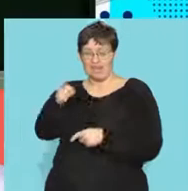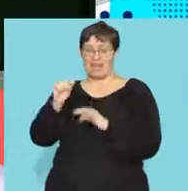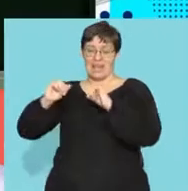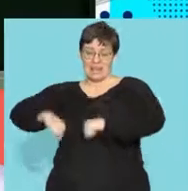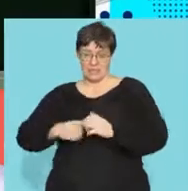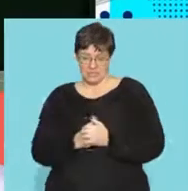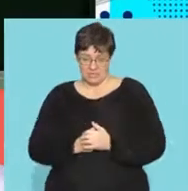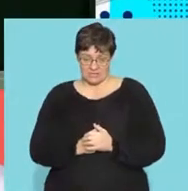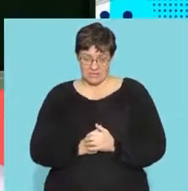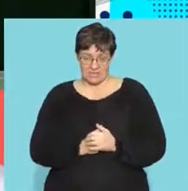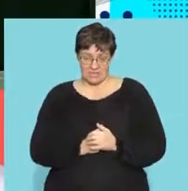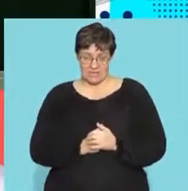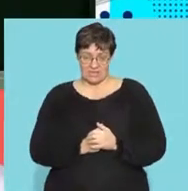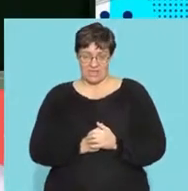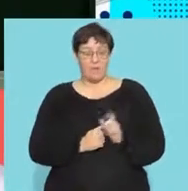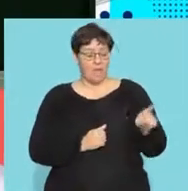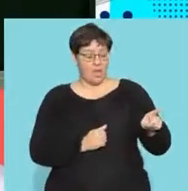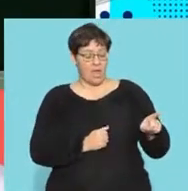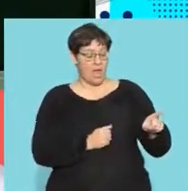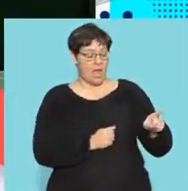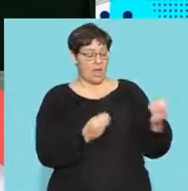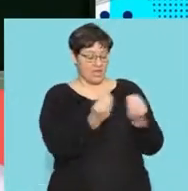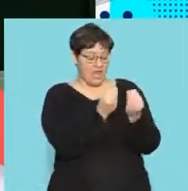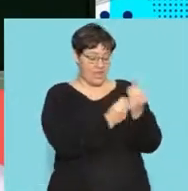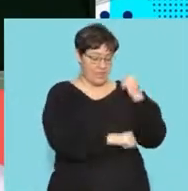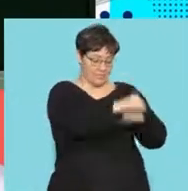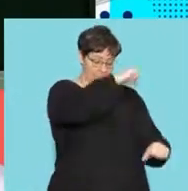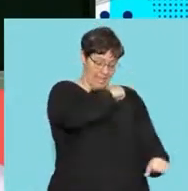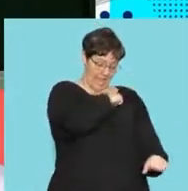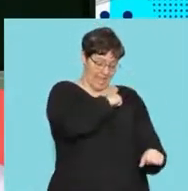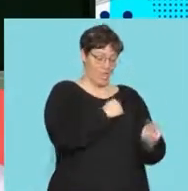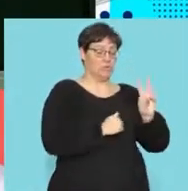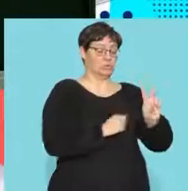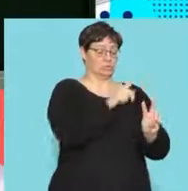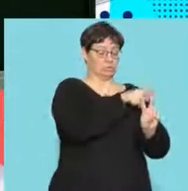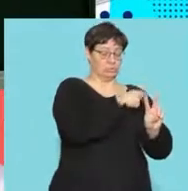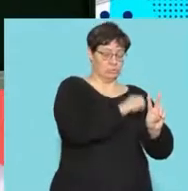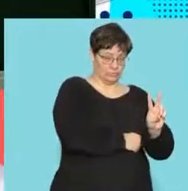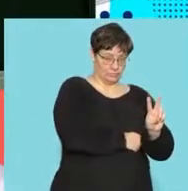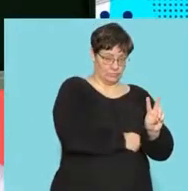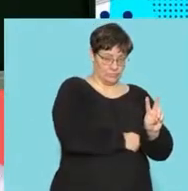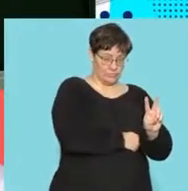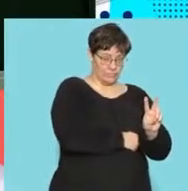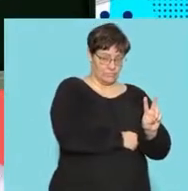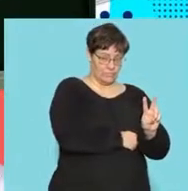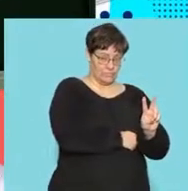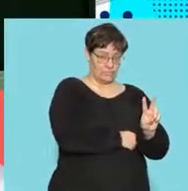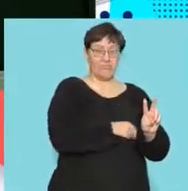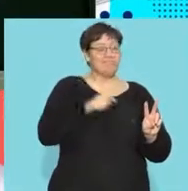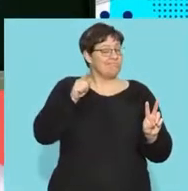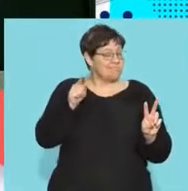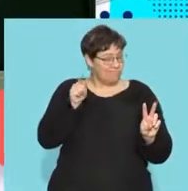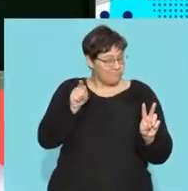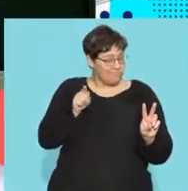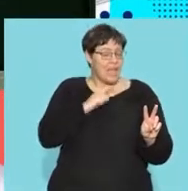keep in mind that when there's a physical return of goods, there's always two entries that we need to process. So in this case